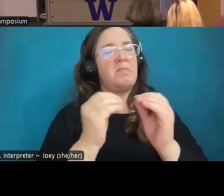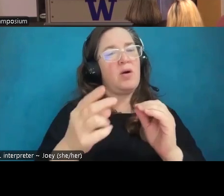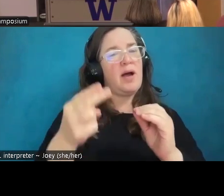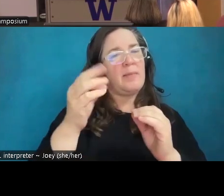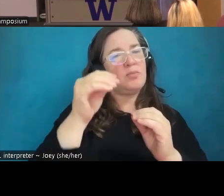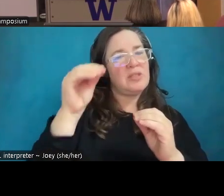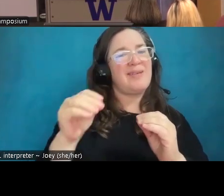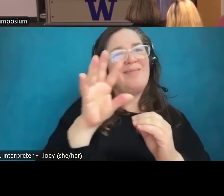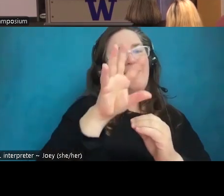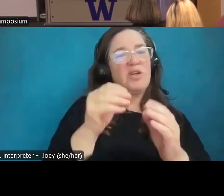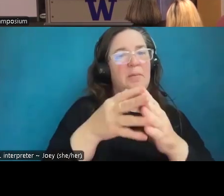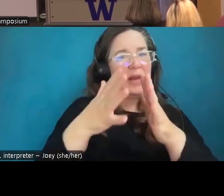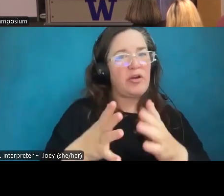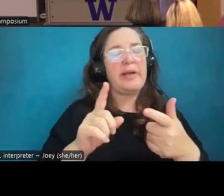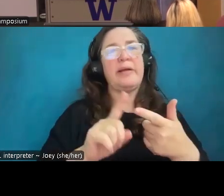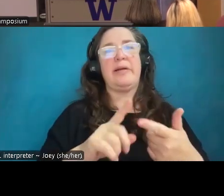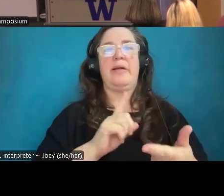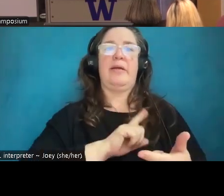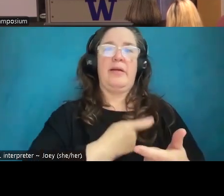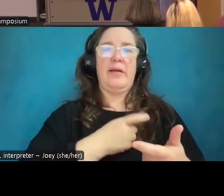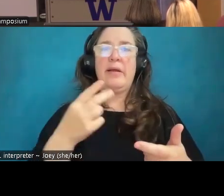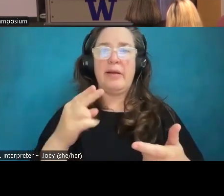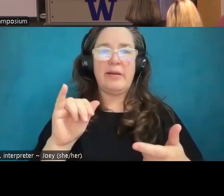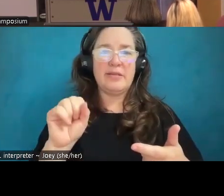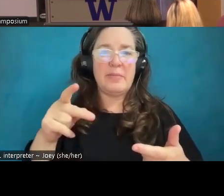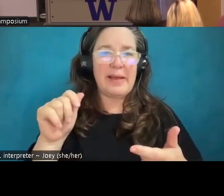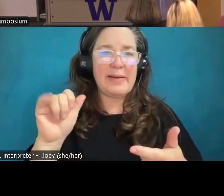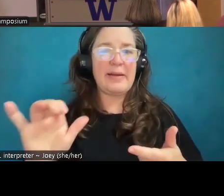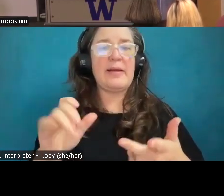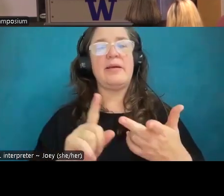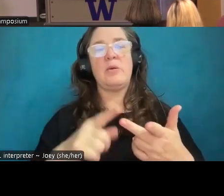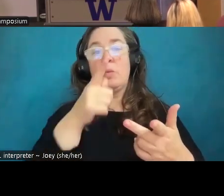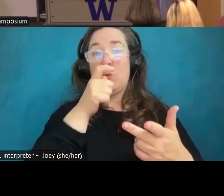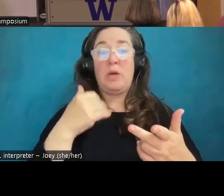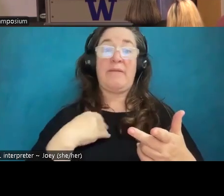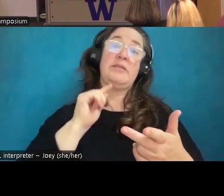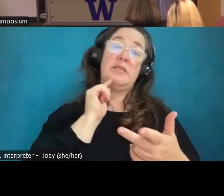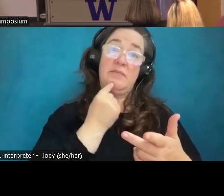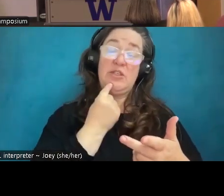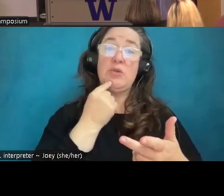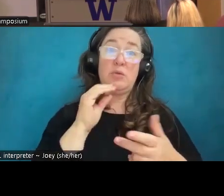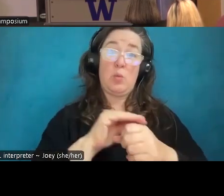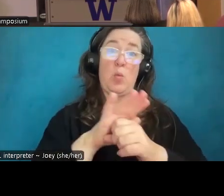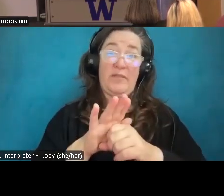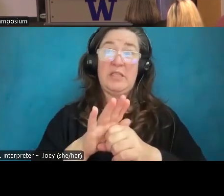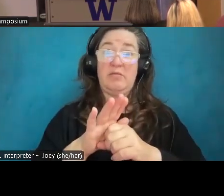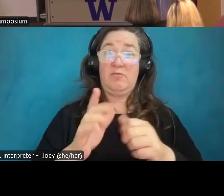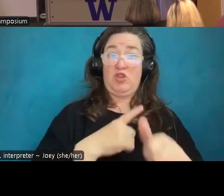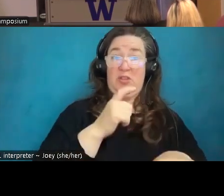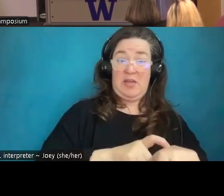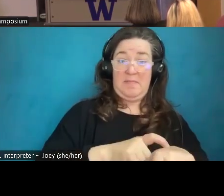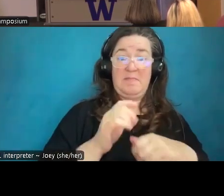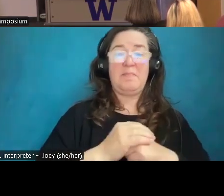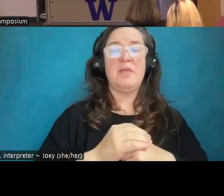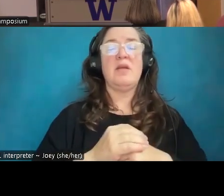higher rates with those who had severe acute COVID infections. But by mass, we have had more mild acute COVID infections,